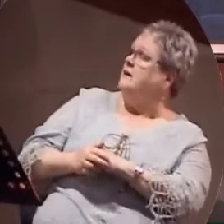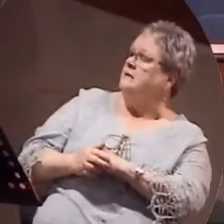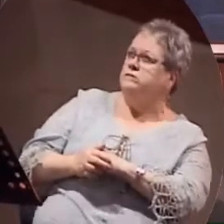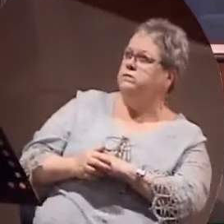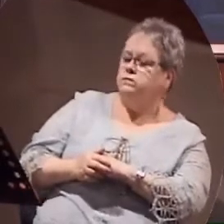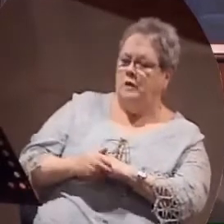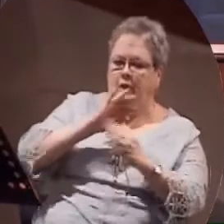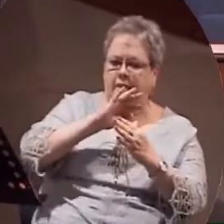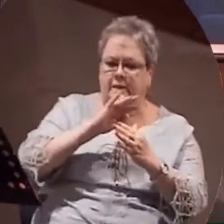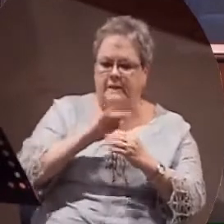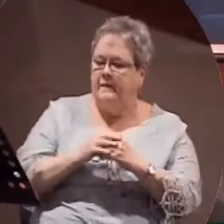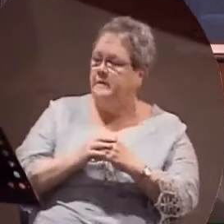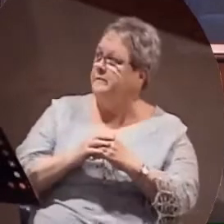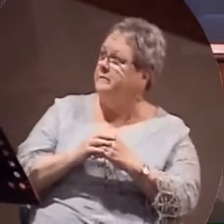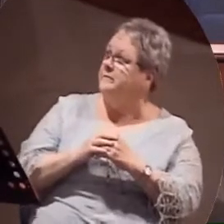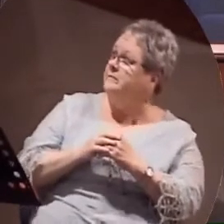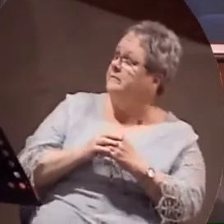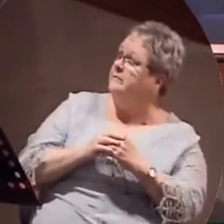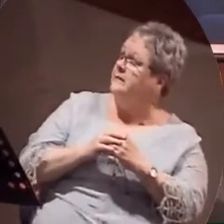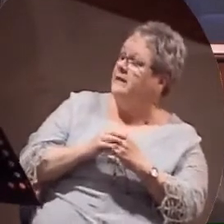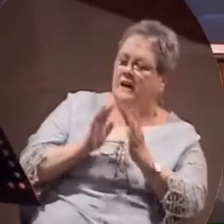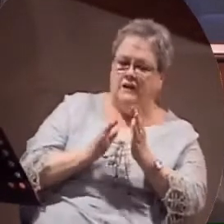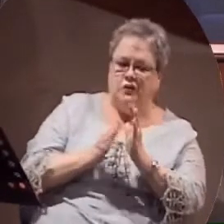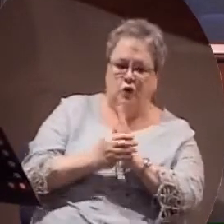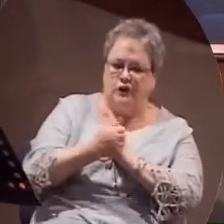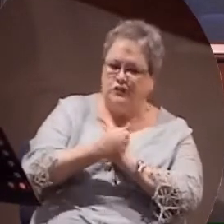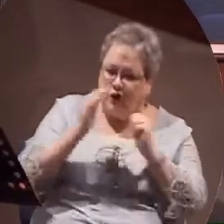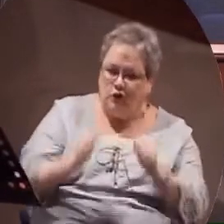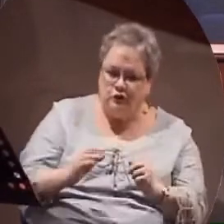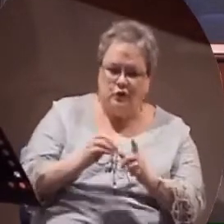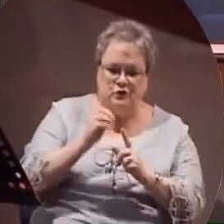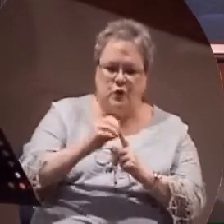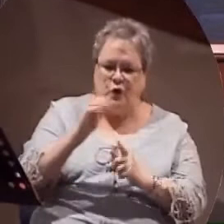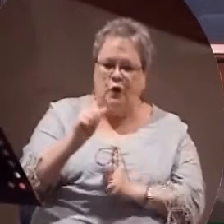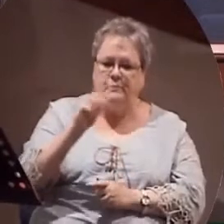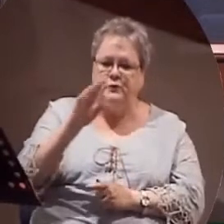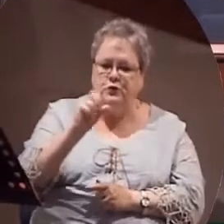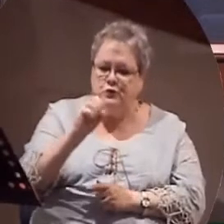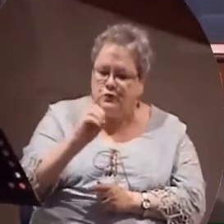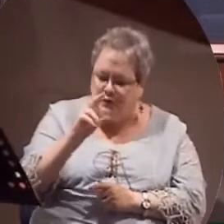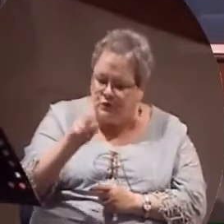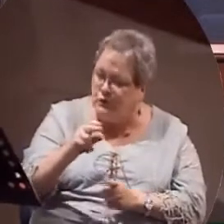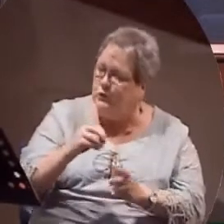nor effeminate, nor abusers of themselves with mankind."